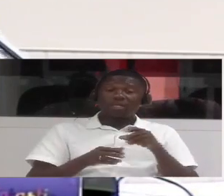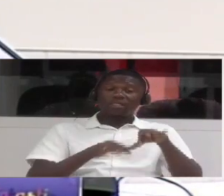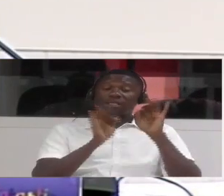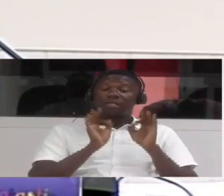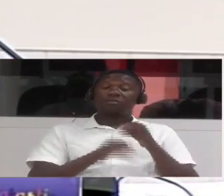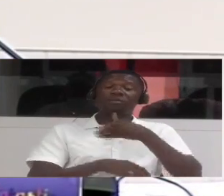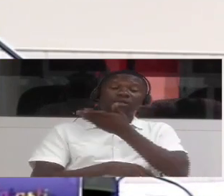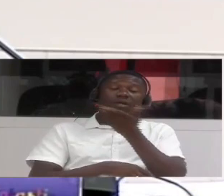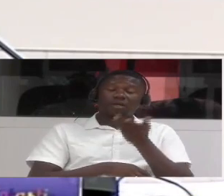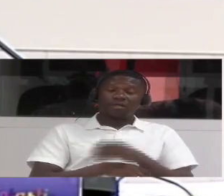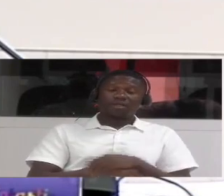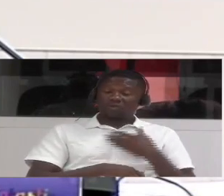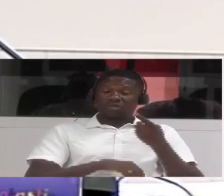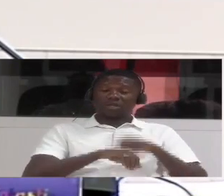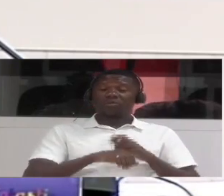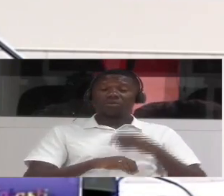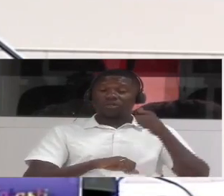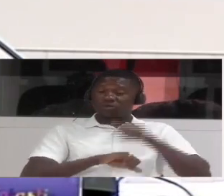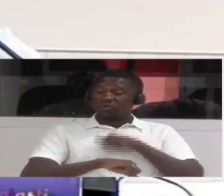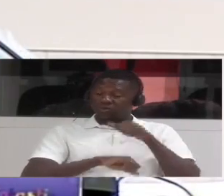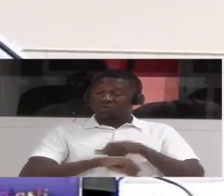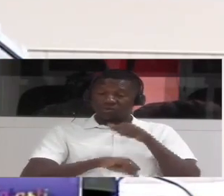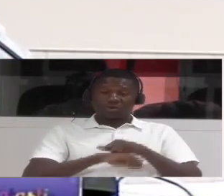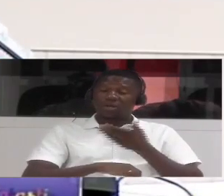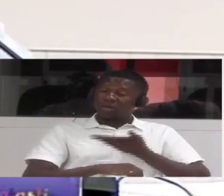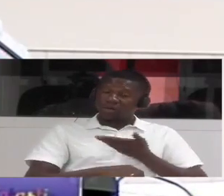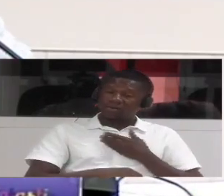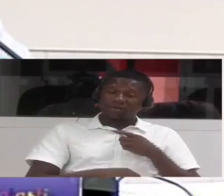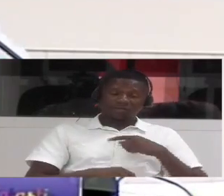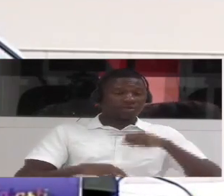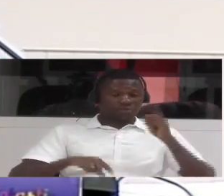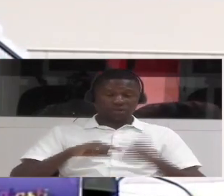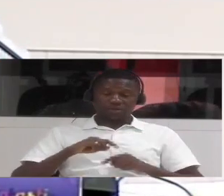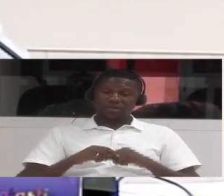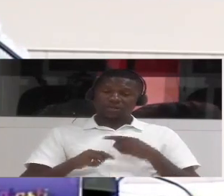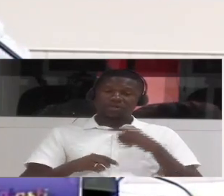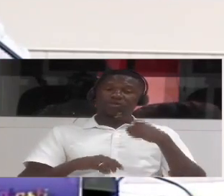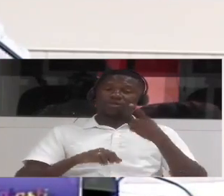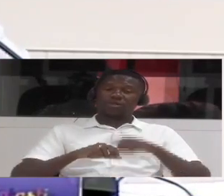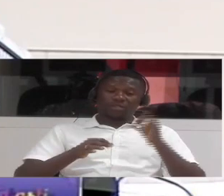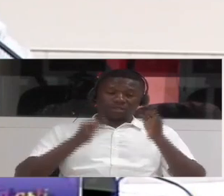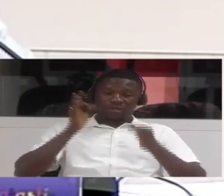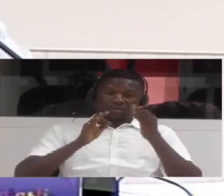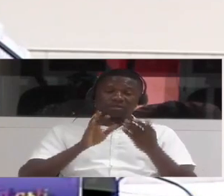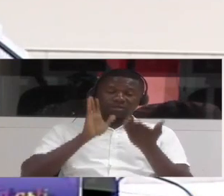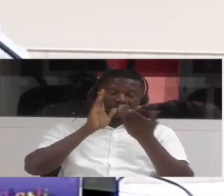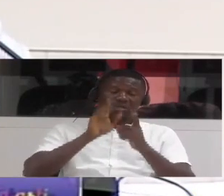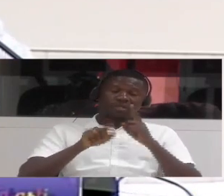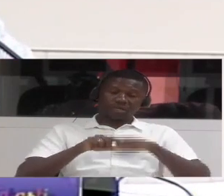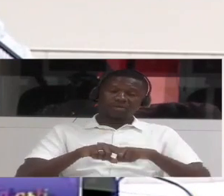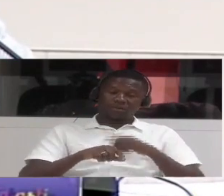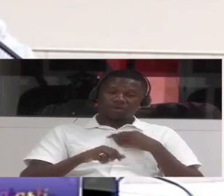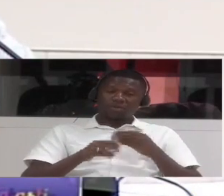that he was tortured, and eventually he was prosecuted. And during the trial, he escaped and